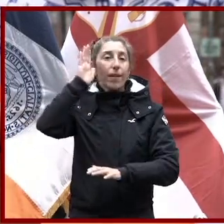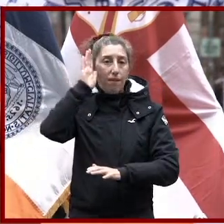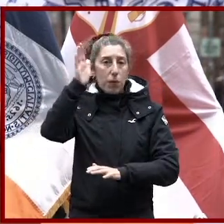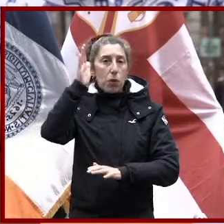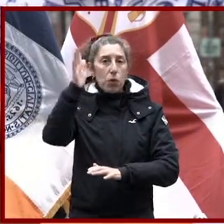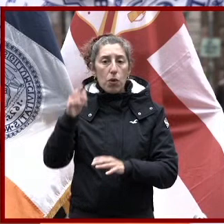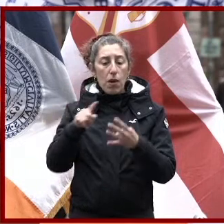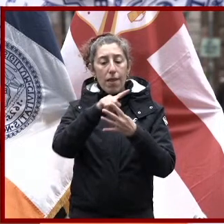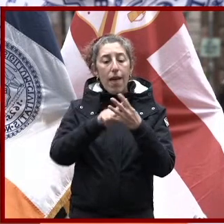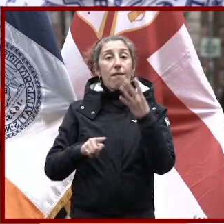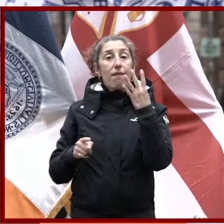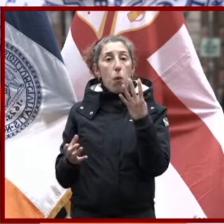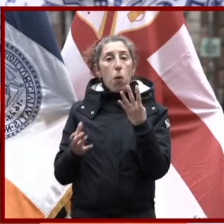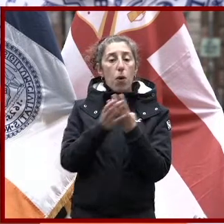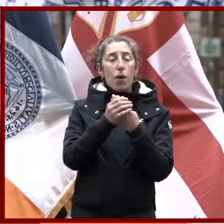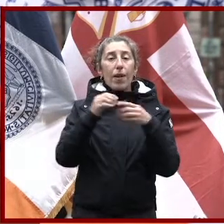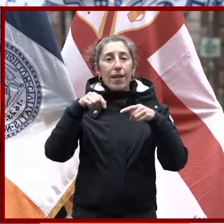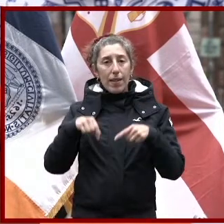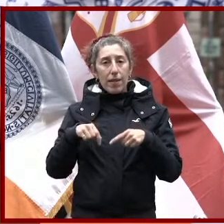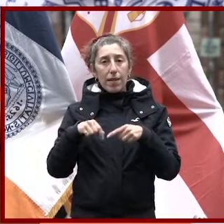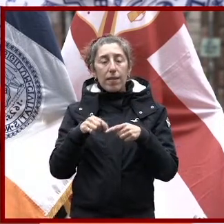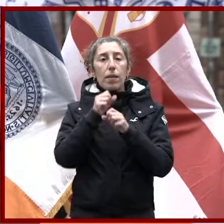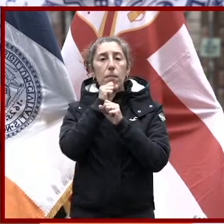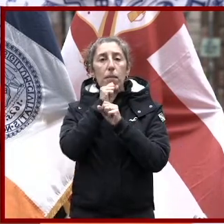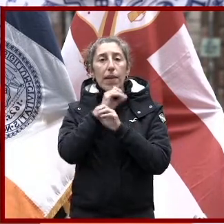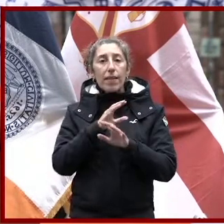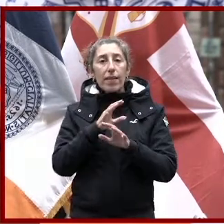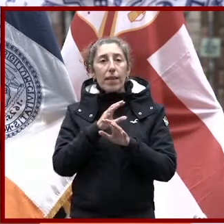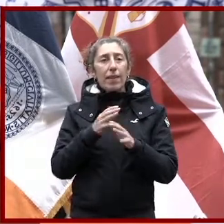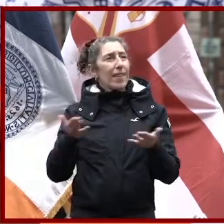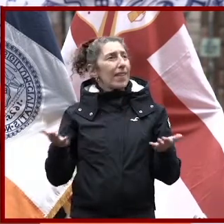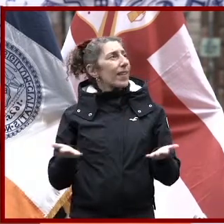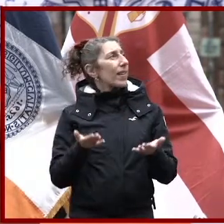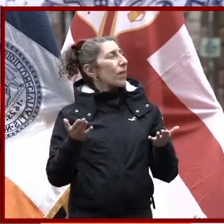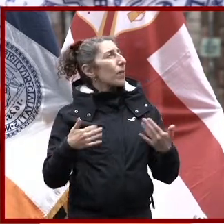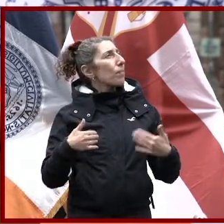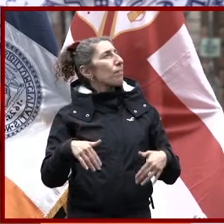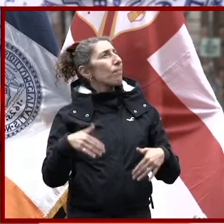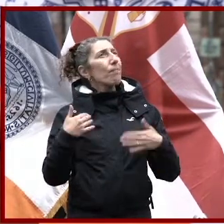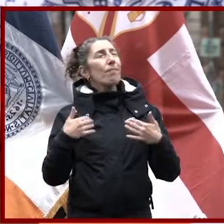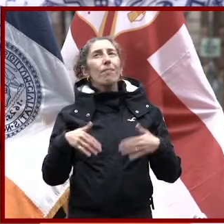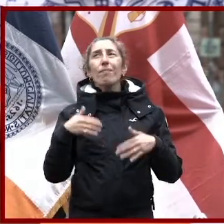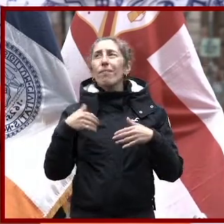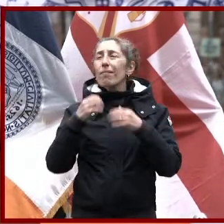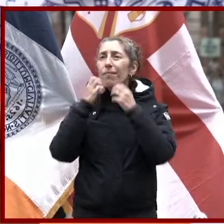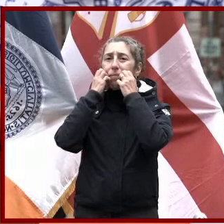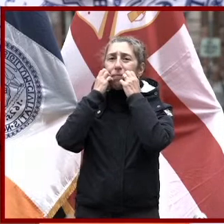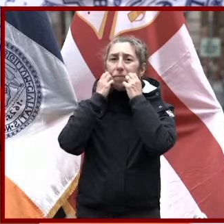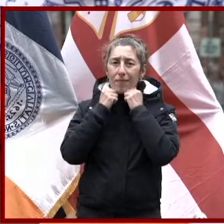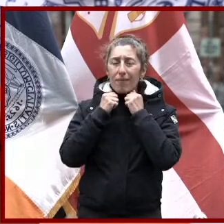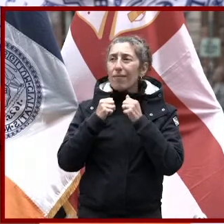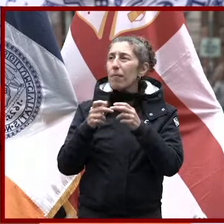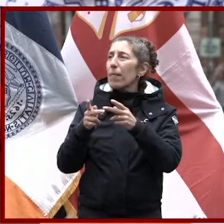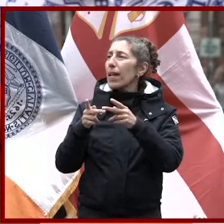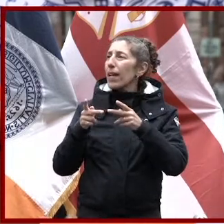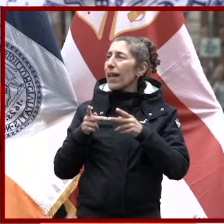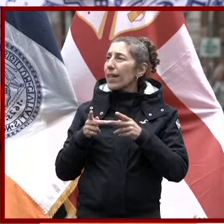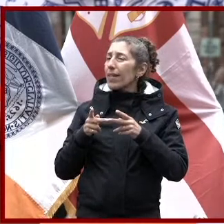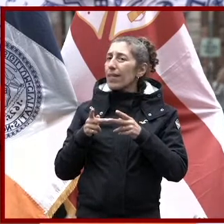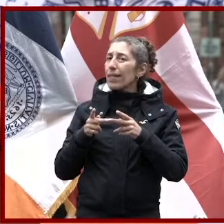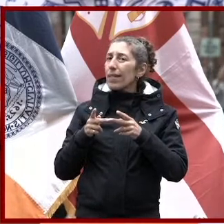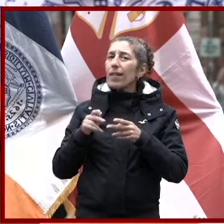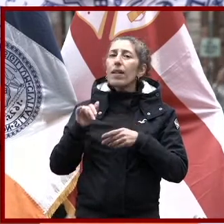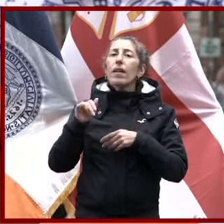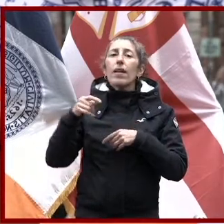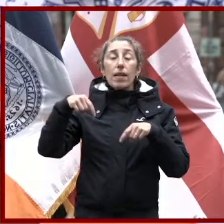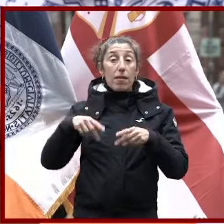this moment, this sacred site, this spot of so much sorrow and grief. We must first